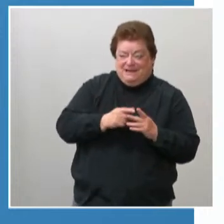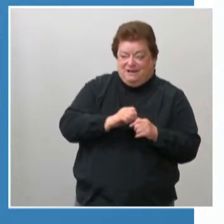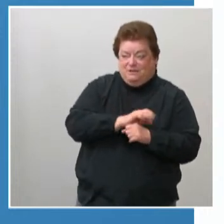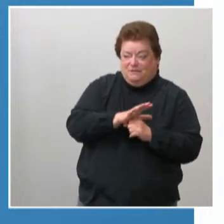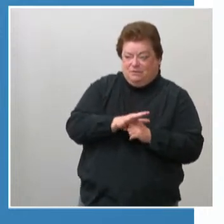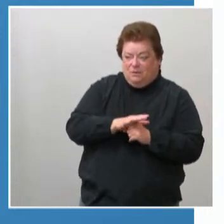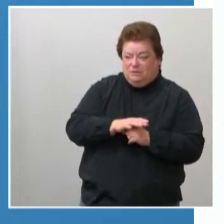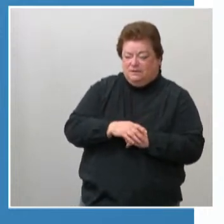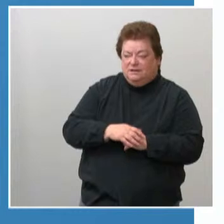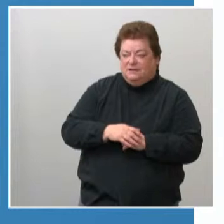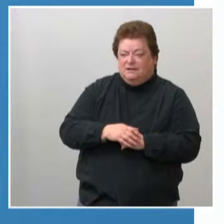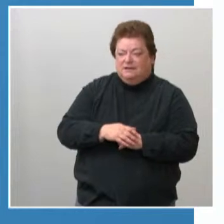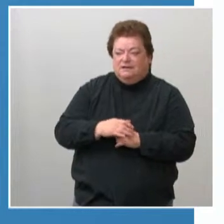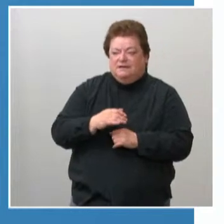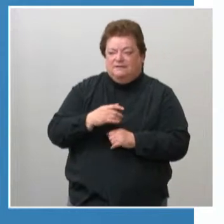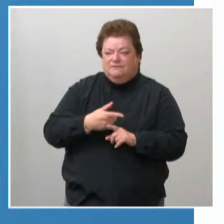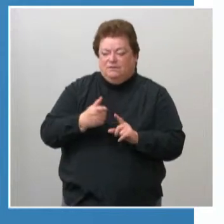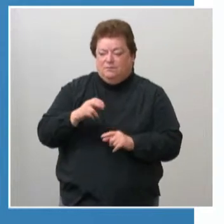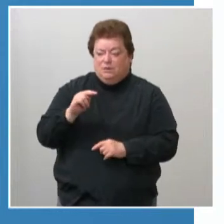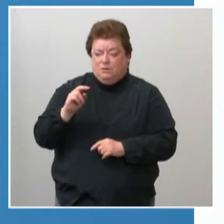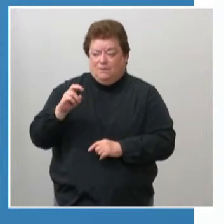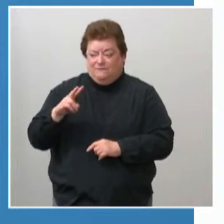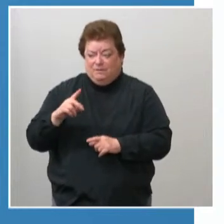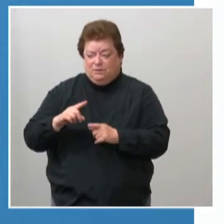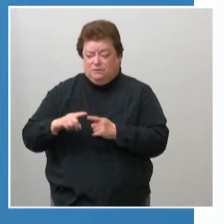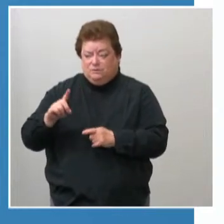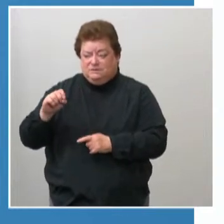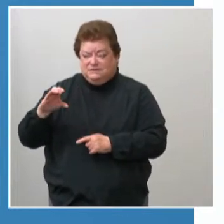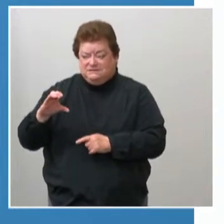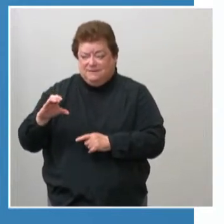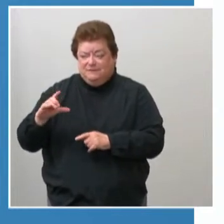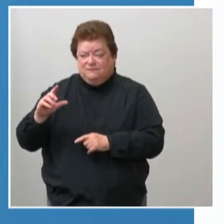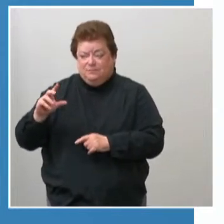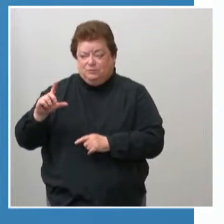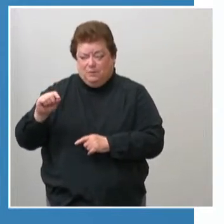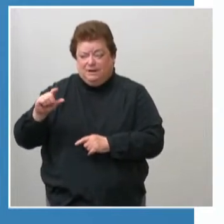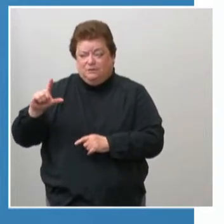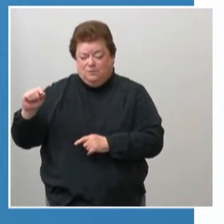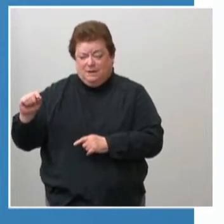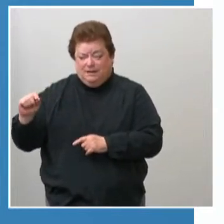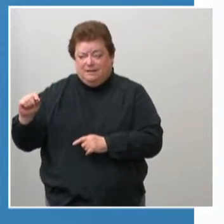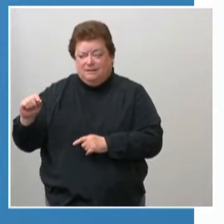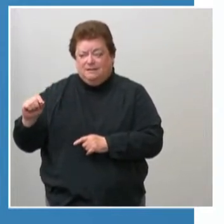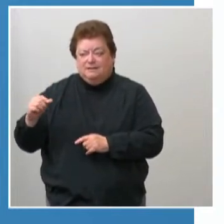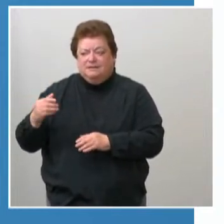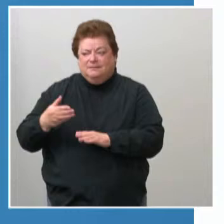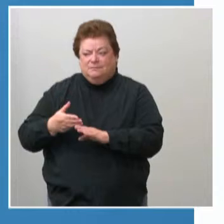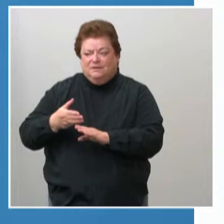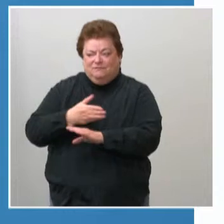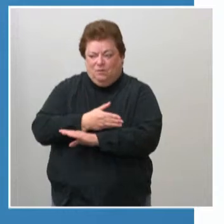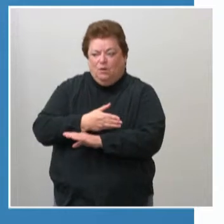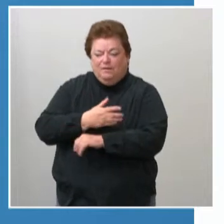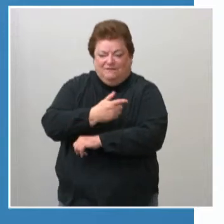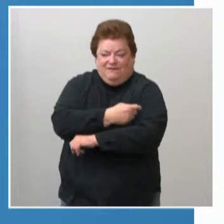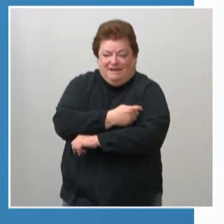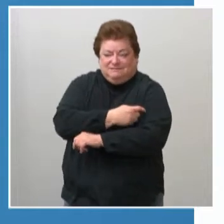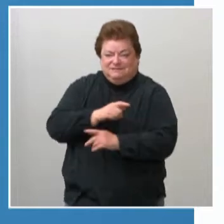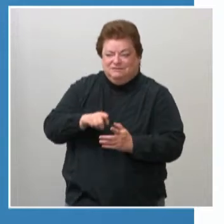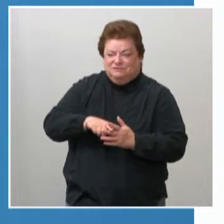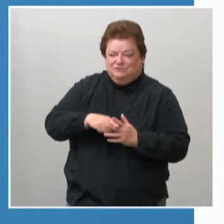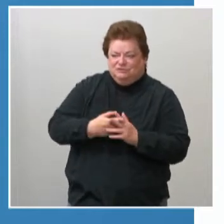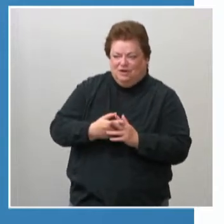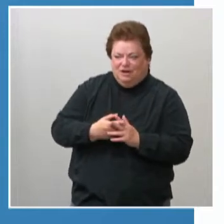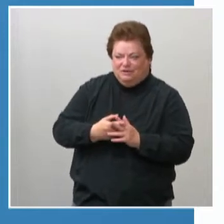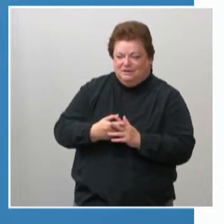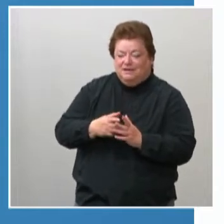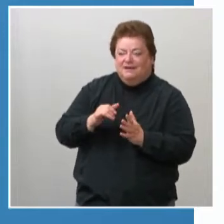see on the left side is from November and December of 2020, prior to vaccine being available. This